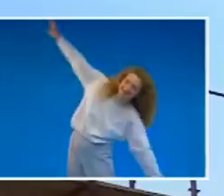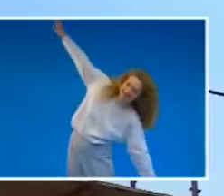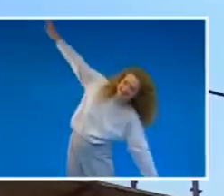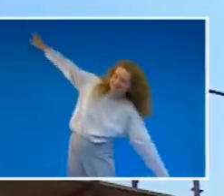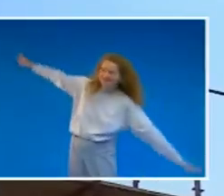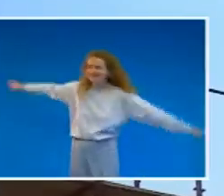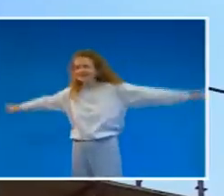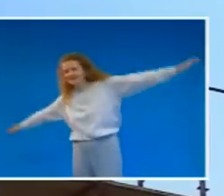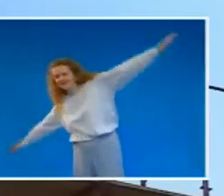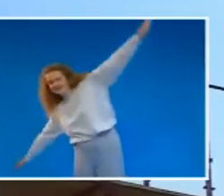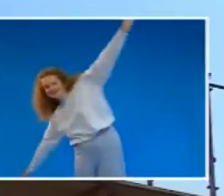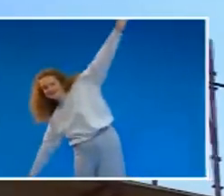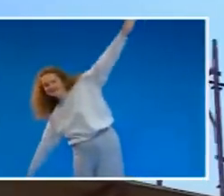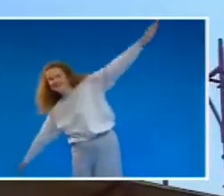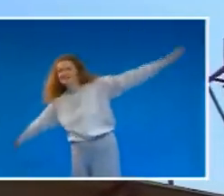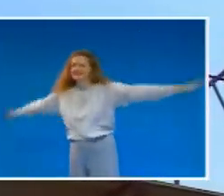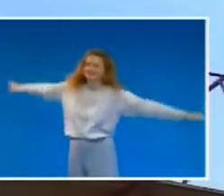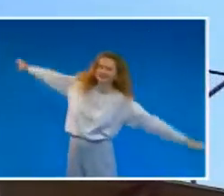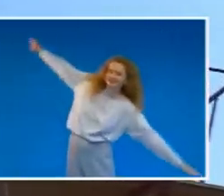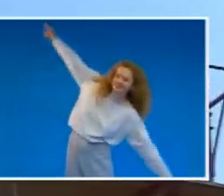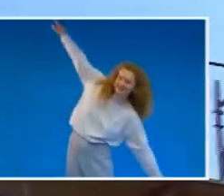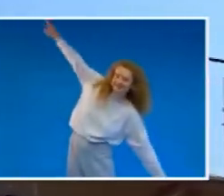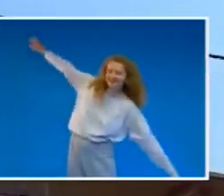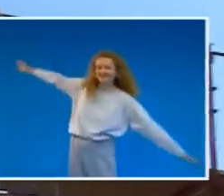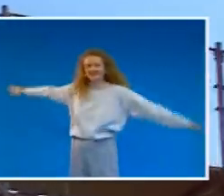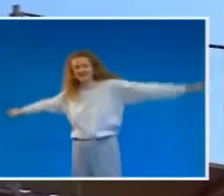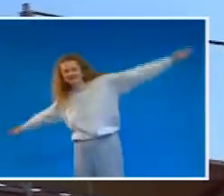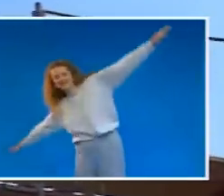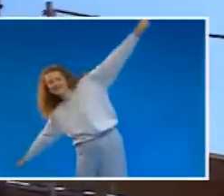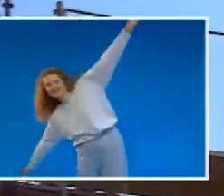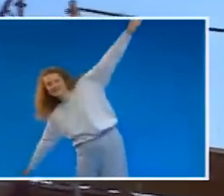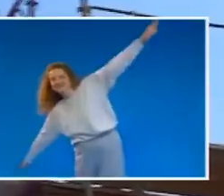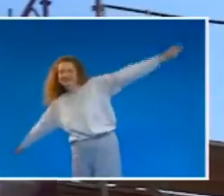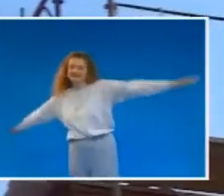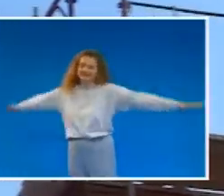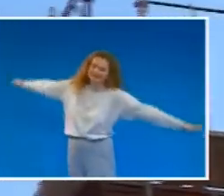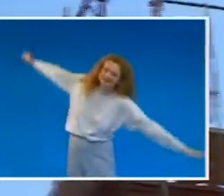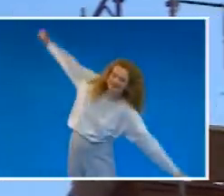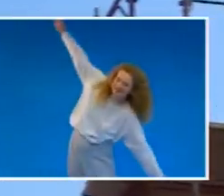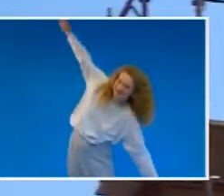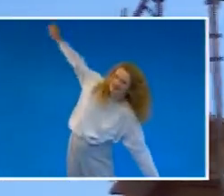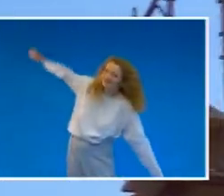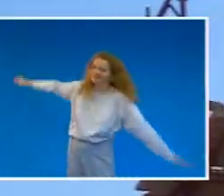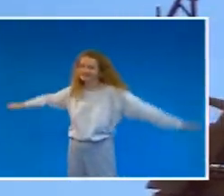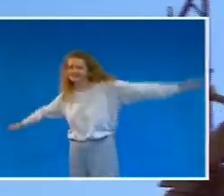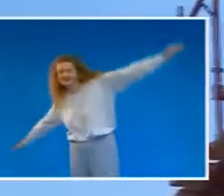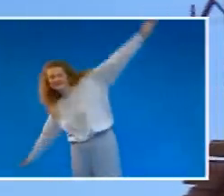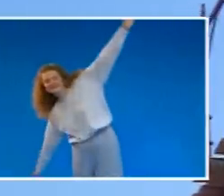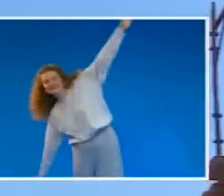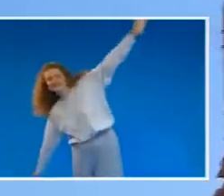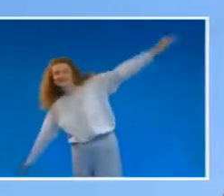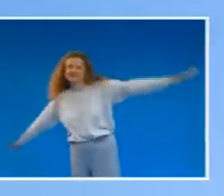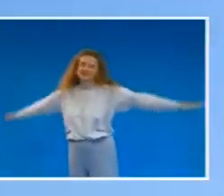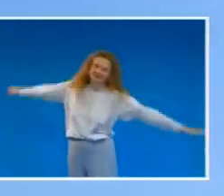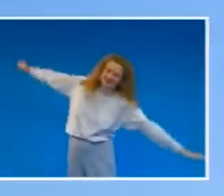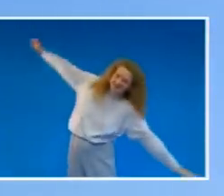Seesaw, Marjorie Daw, Johnny shall have a new master. He shall have but a penny a day,